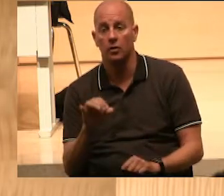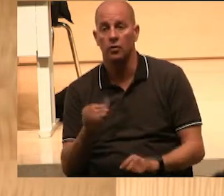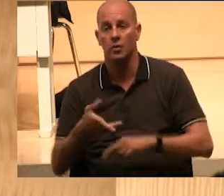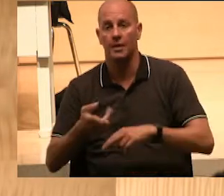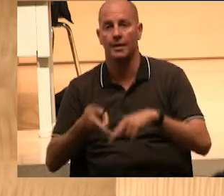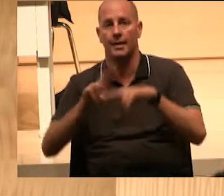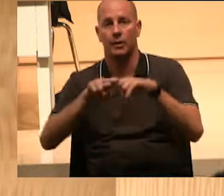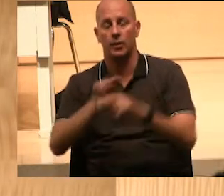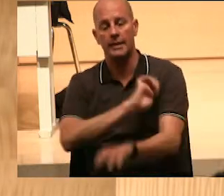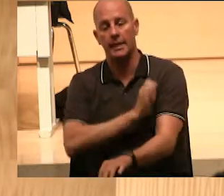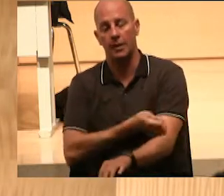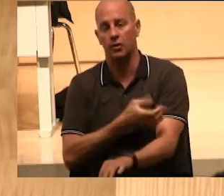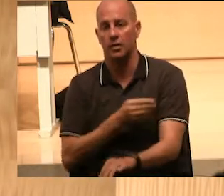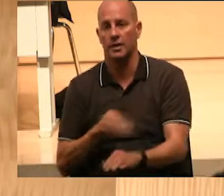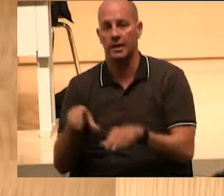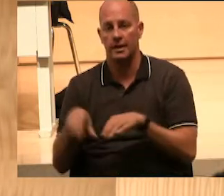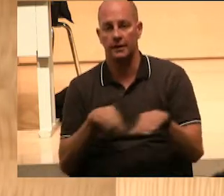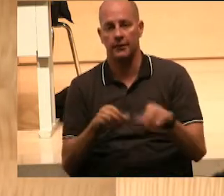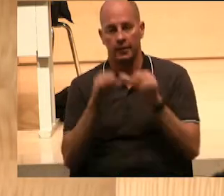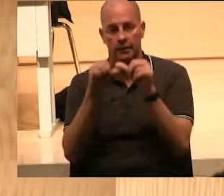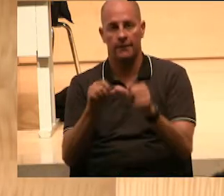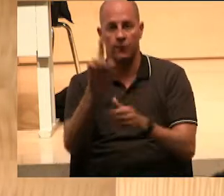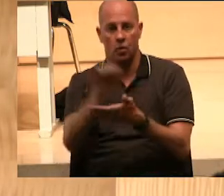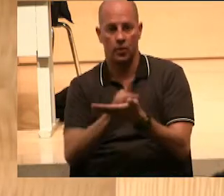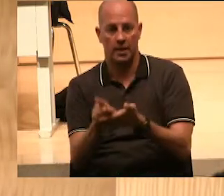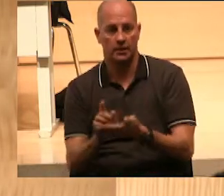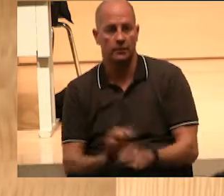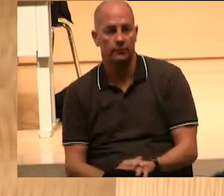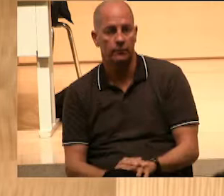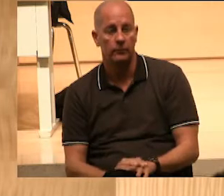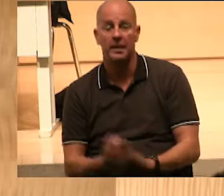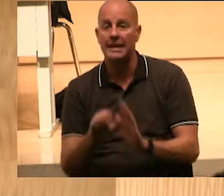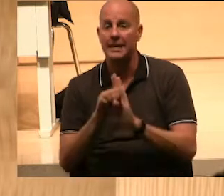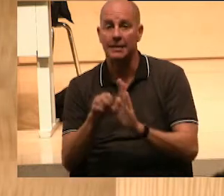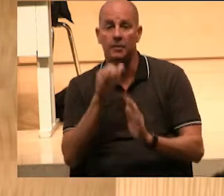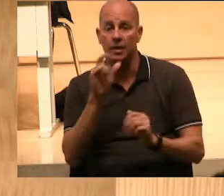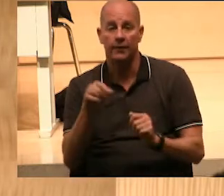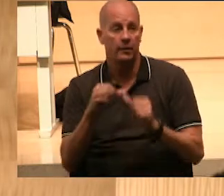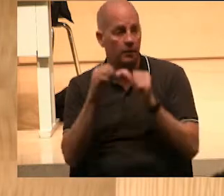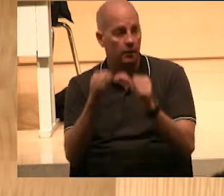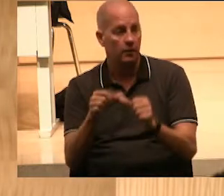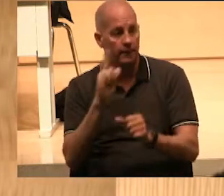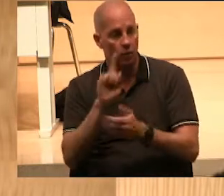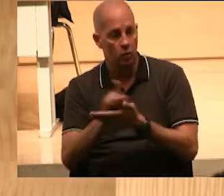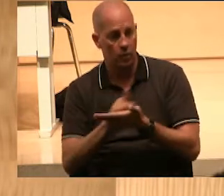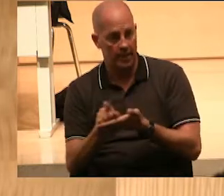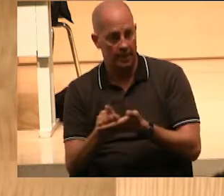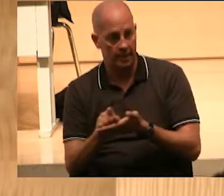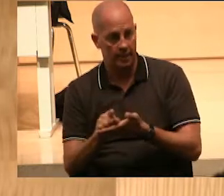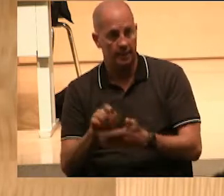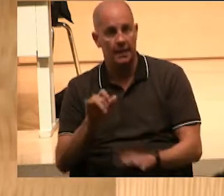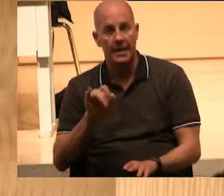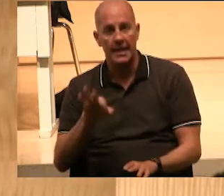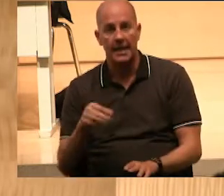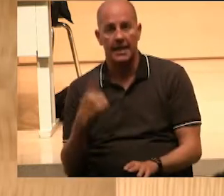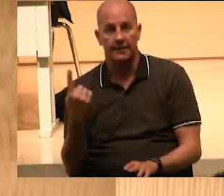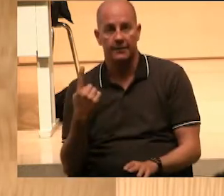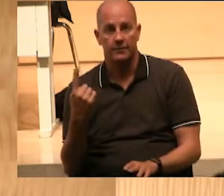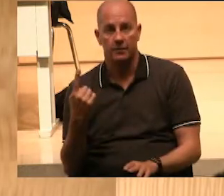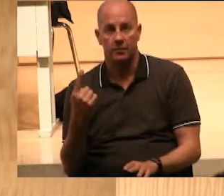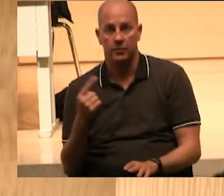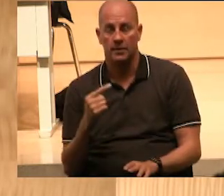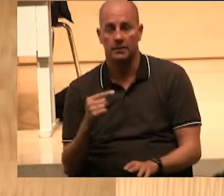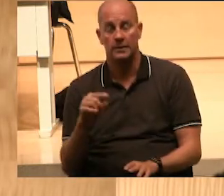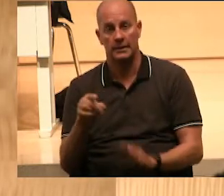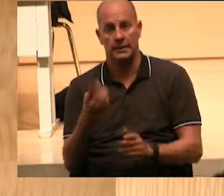and energy, which is at least a week. Now, the symptoms don't have to last for a week if someone's symptoms are so severe